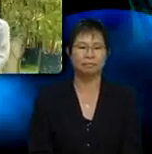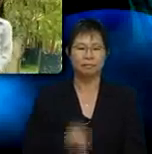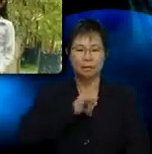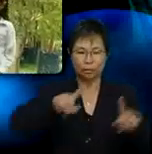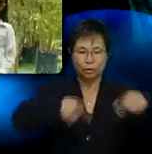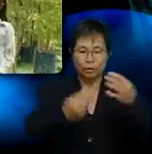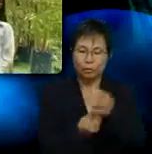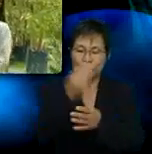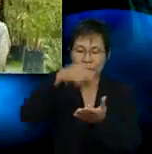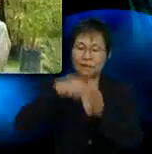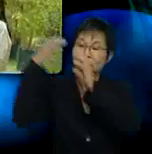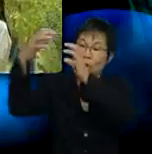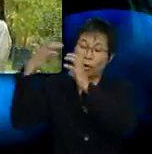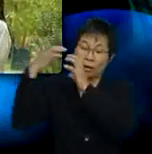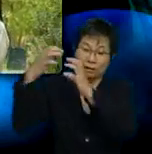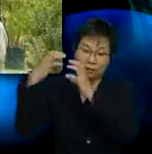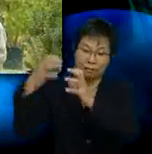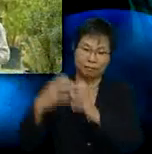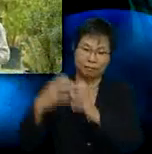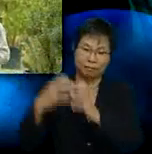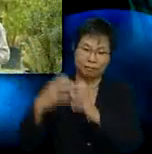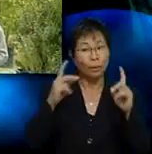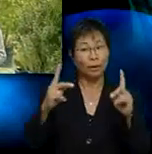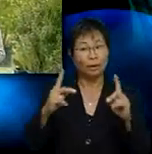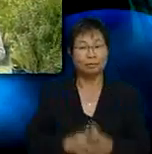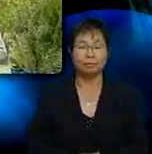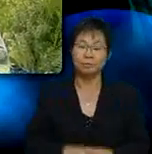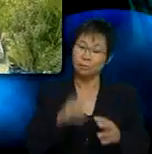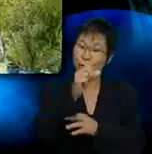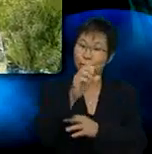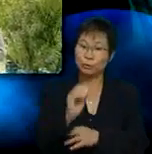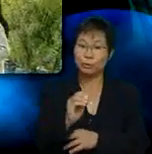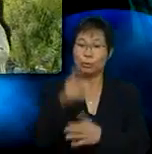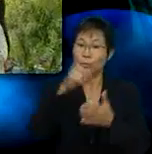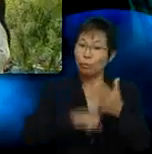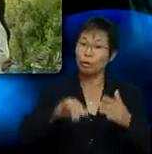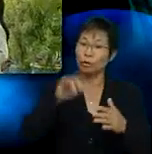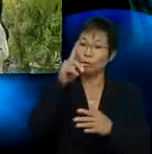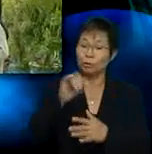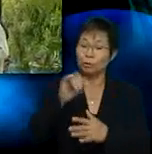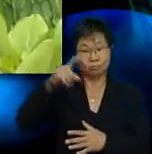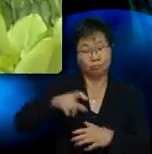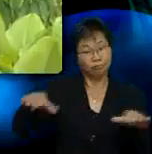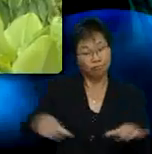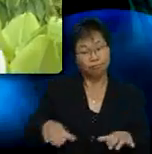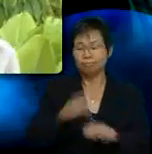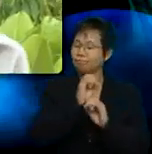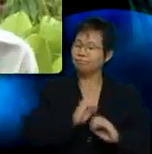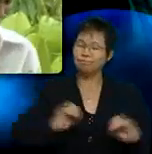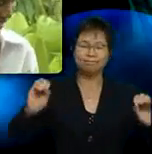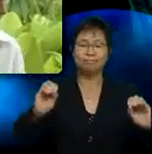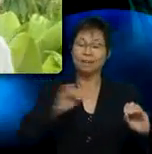I'm going to plant this coconut. Okay, so what do you want me to do?